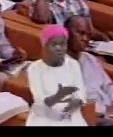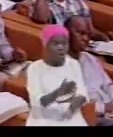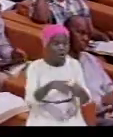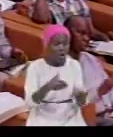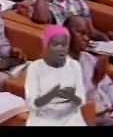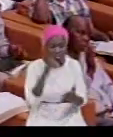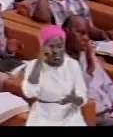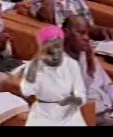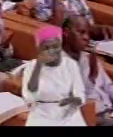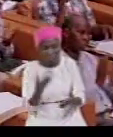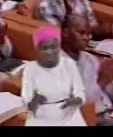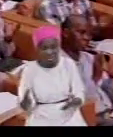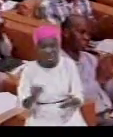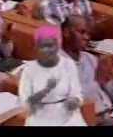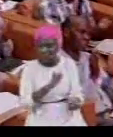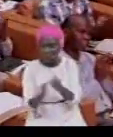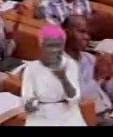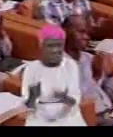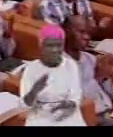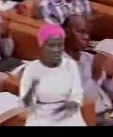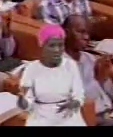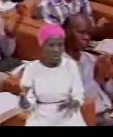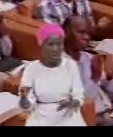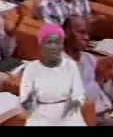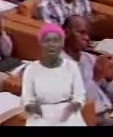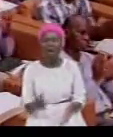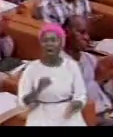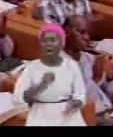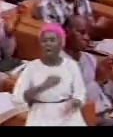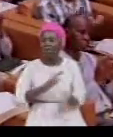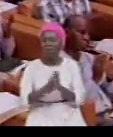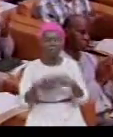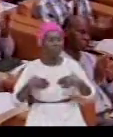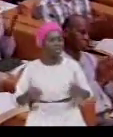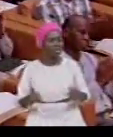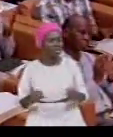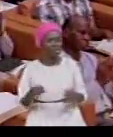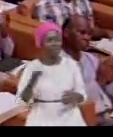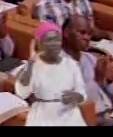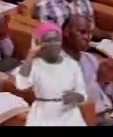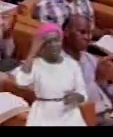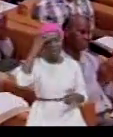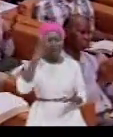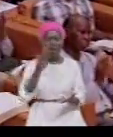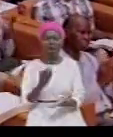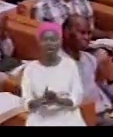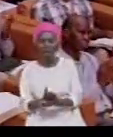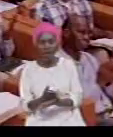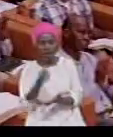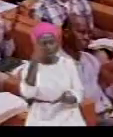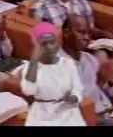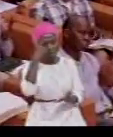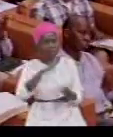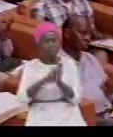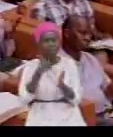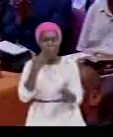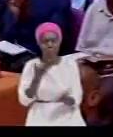well. Memory came back, mind came back, sanity came back, health came